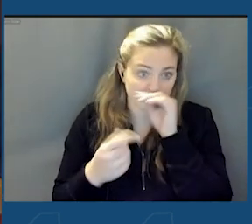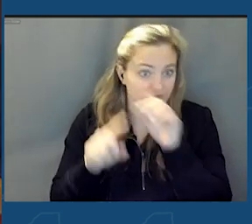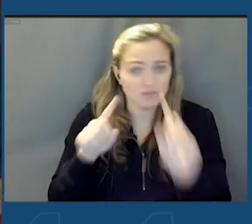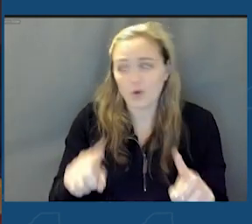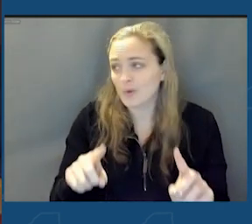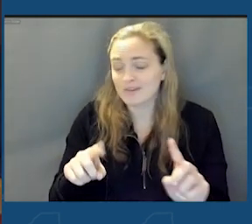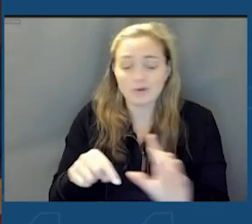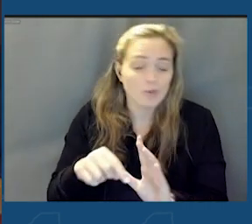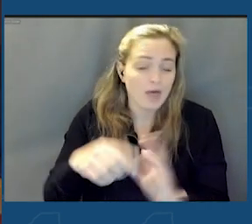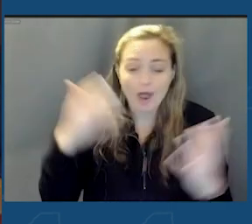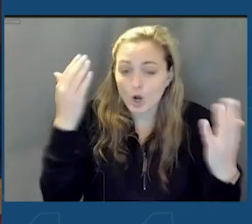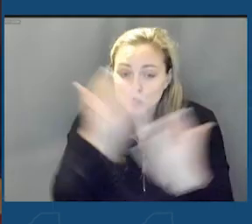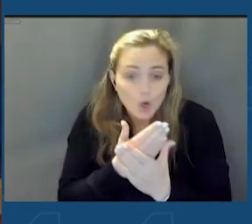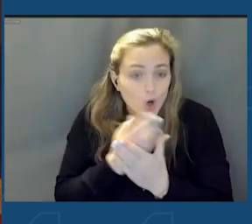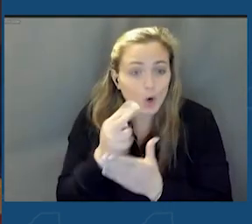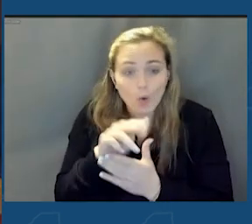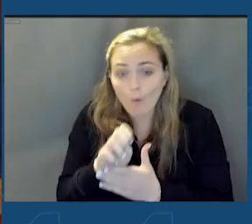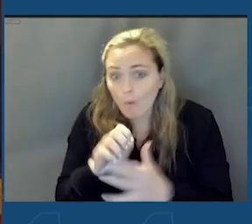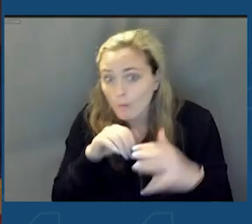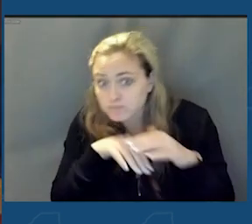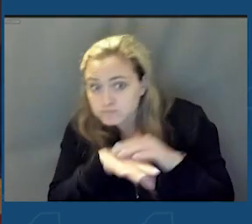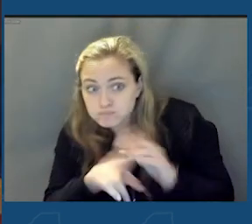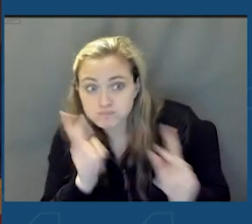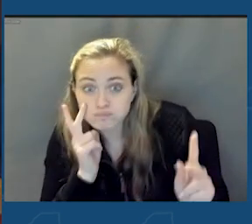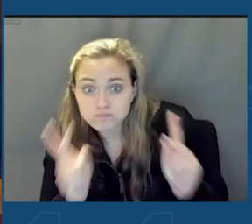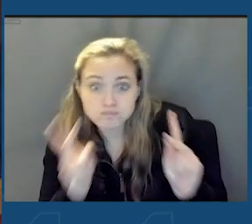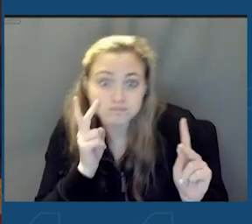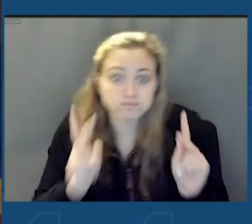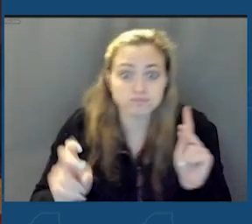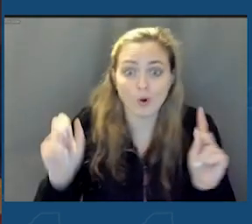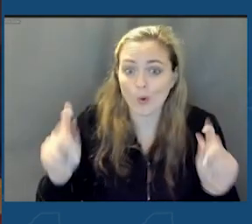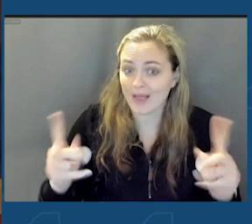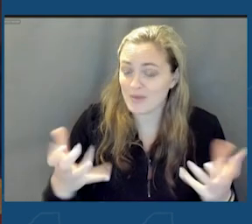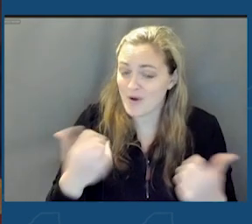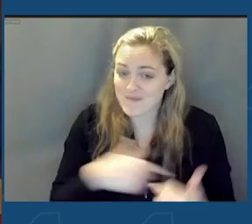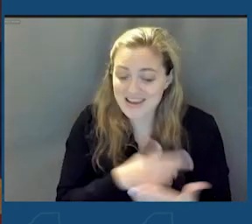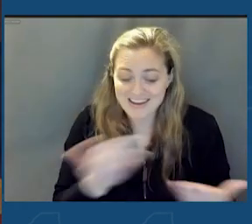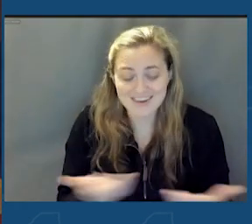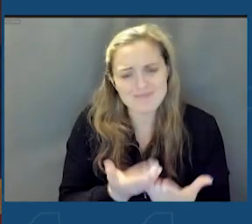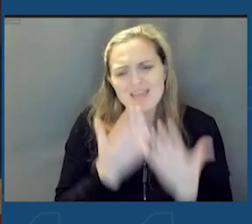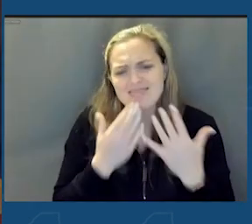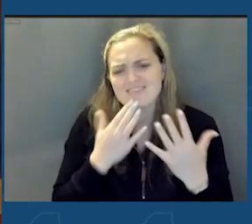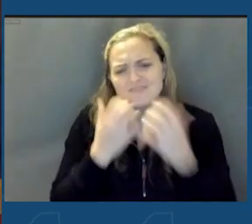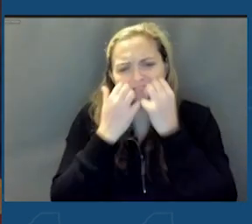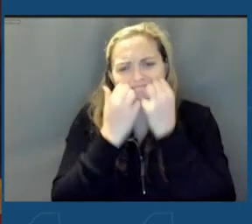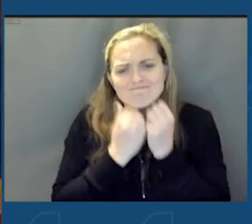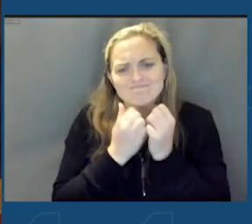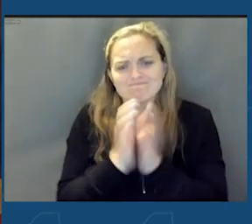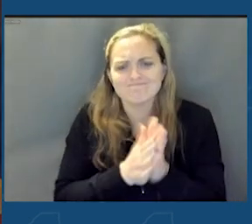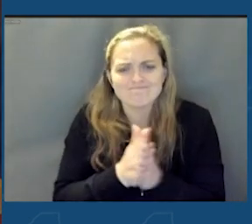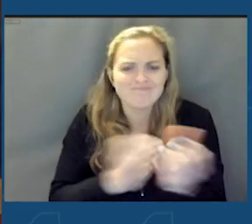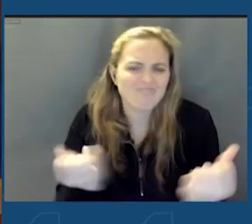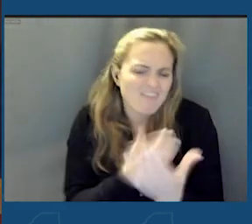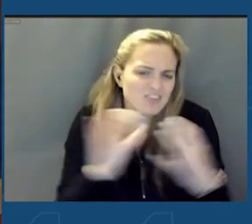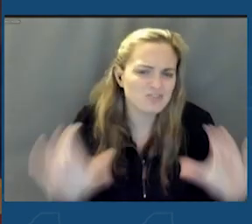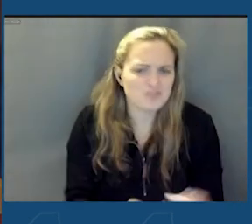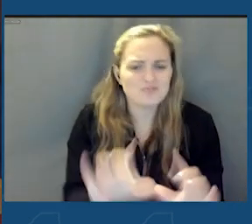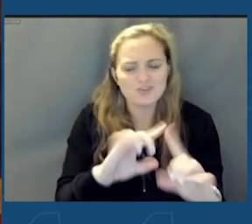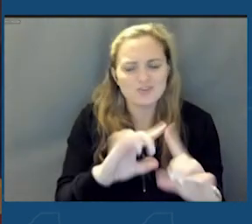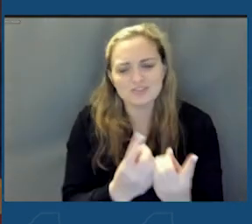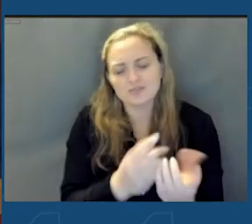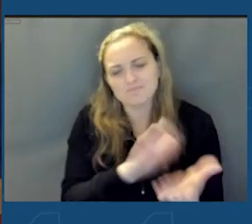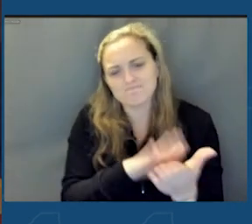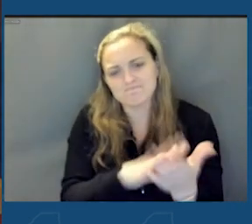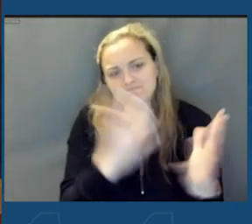We went underground. It's like, okay, the congressman wants me here, but thank you for your passion and all you do for your district. Let's give another round of applause for